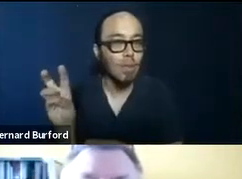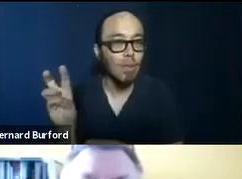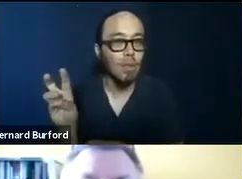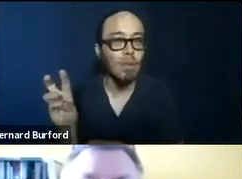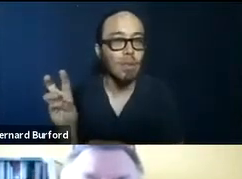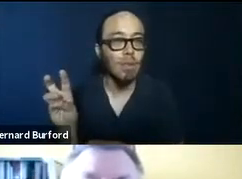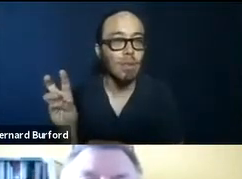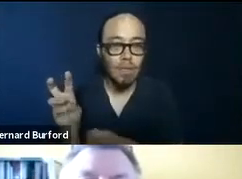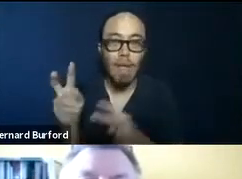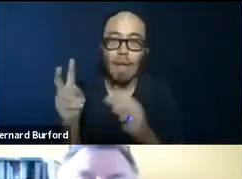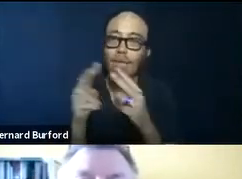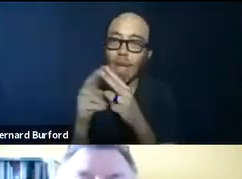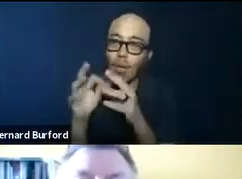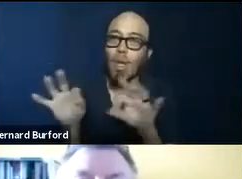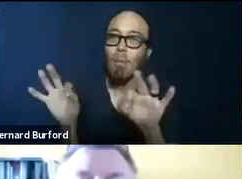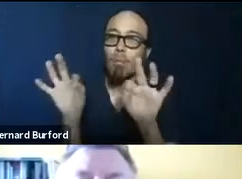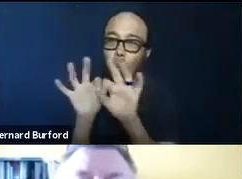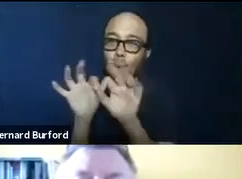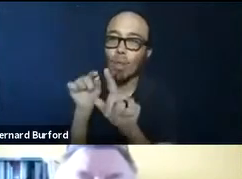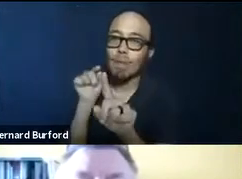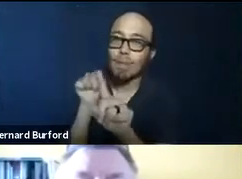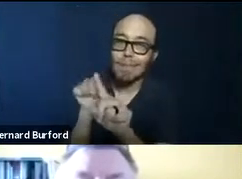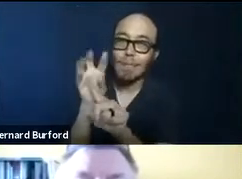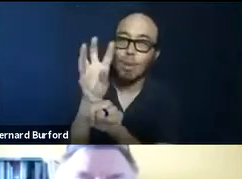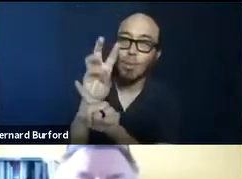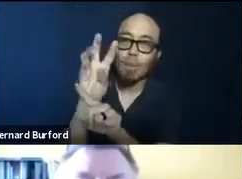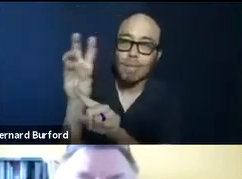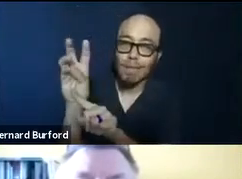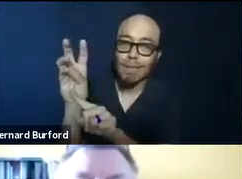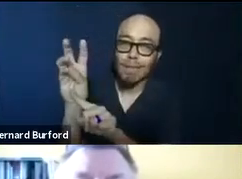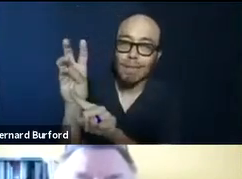It's very important that the website should be